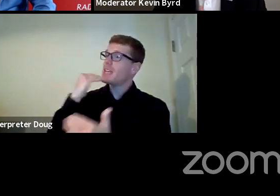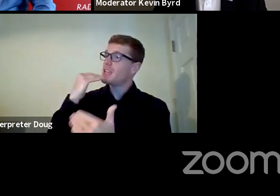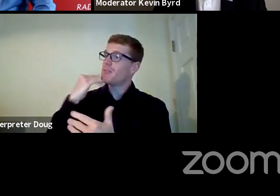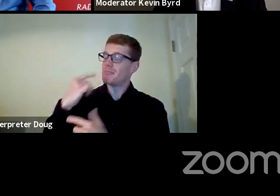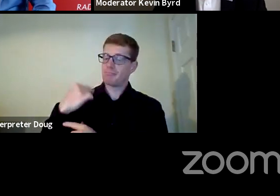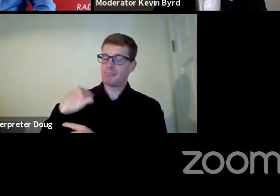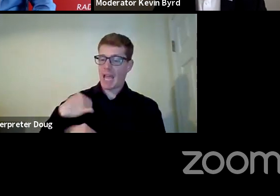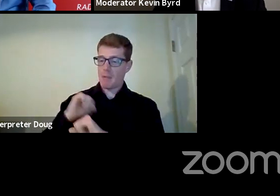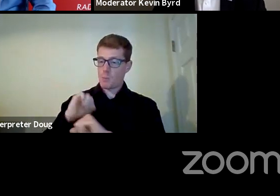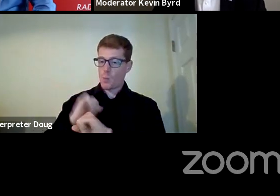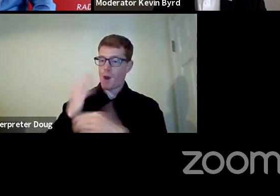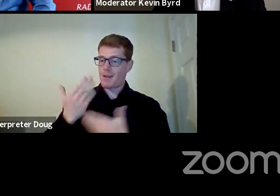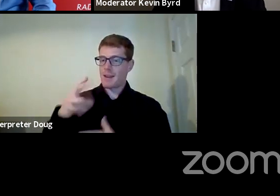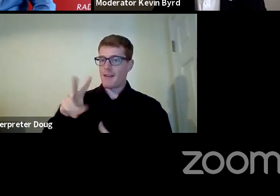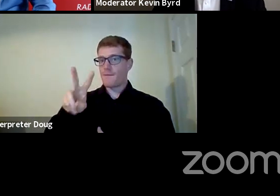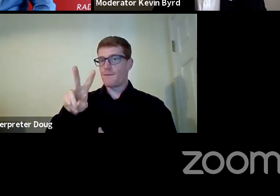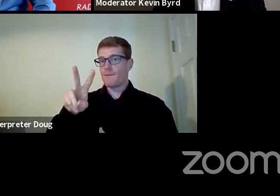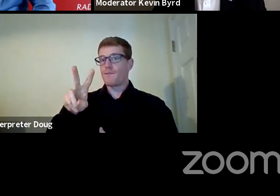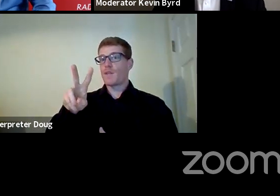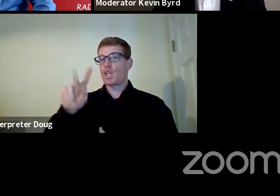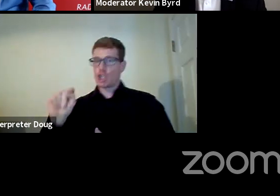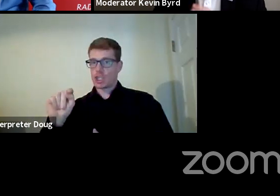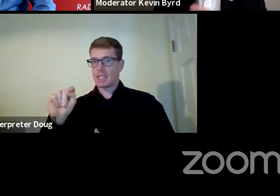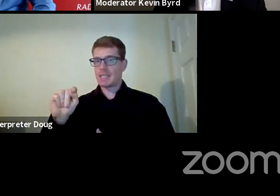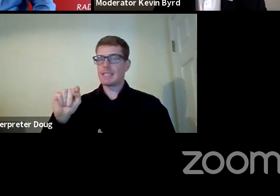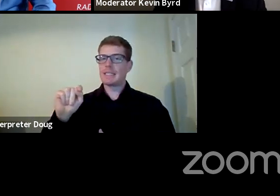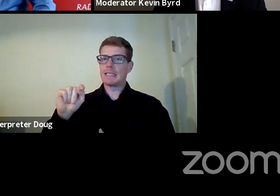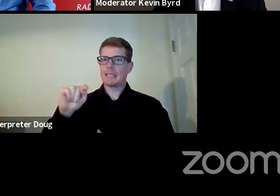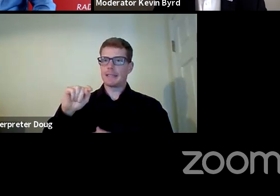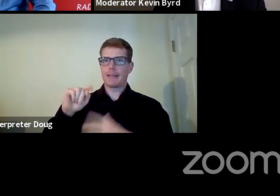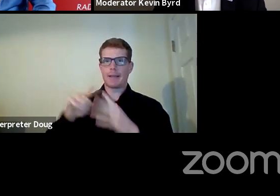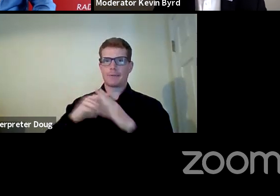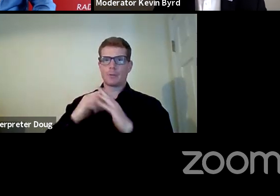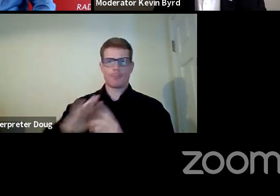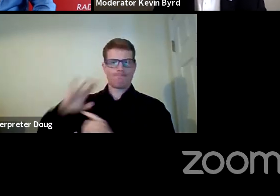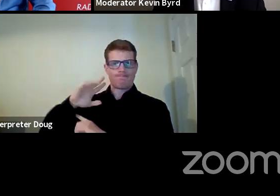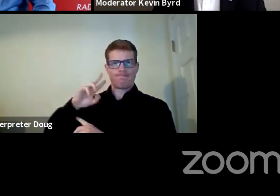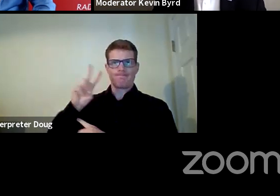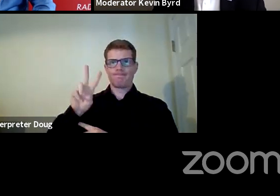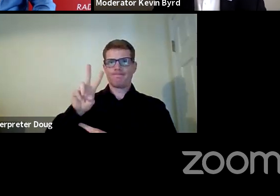2014. Prior to that, I was a provost and acting president at Purdue University. I was a